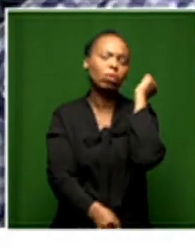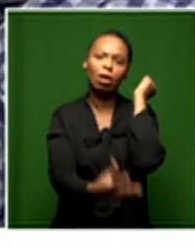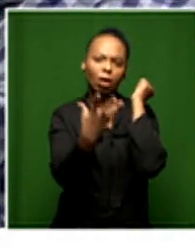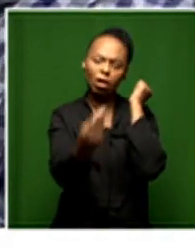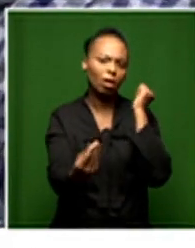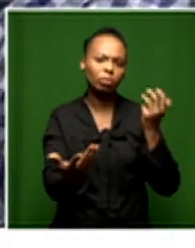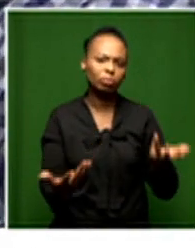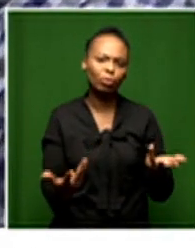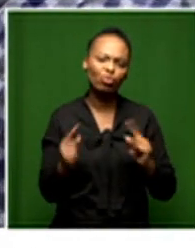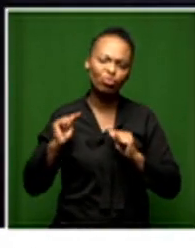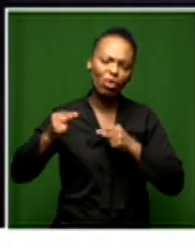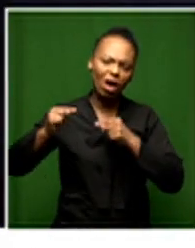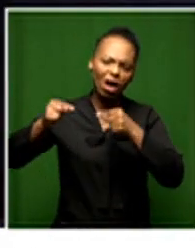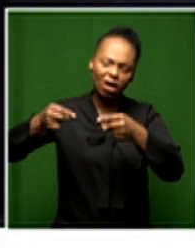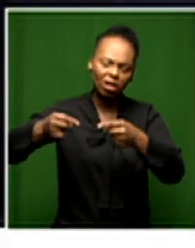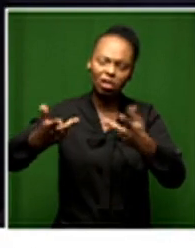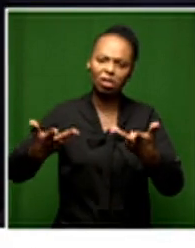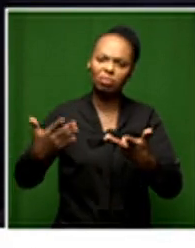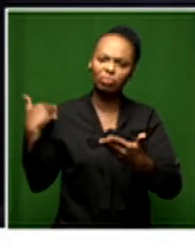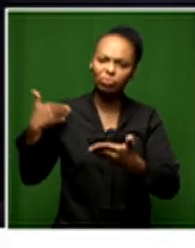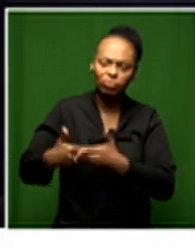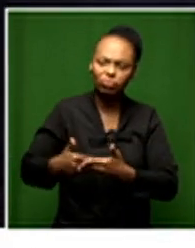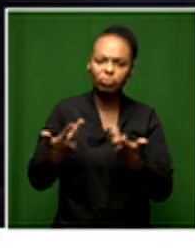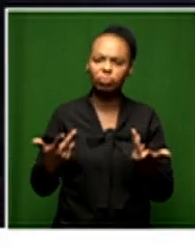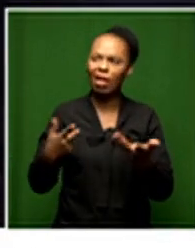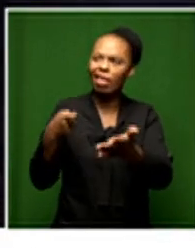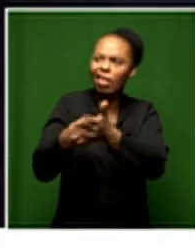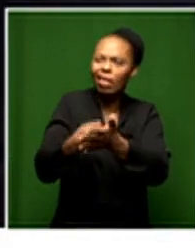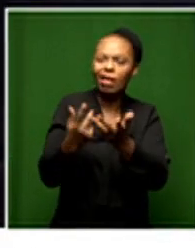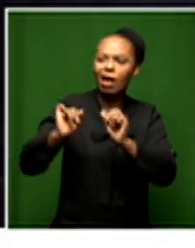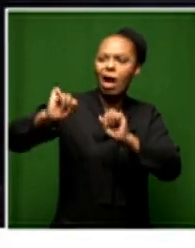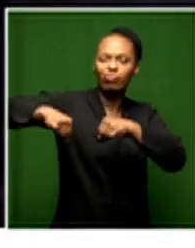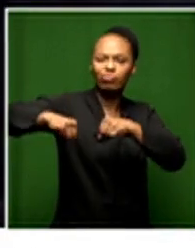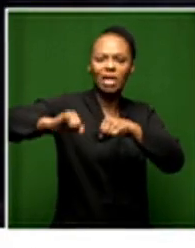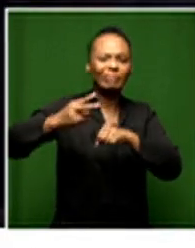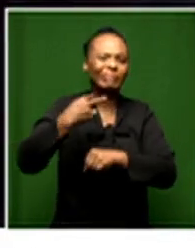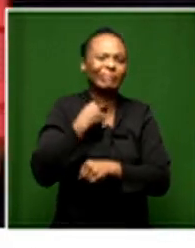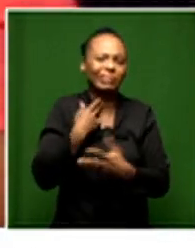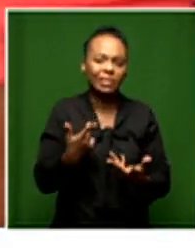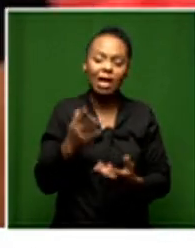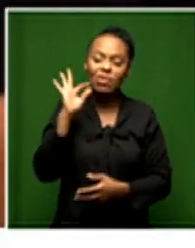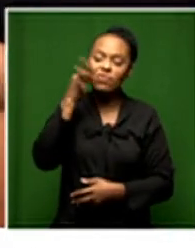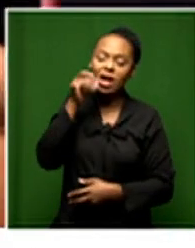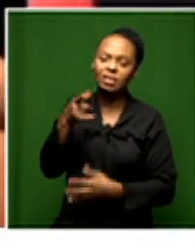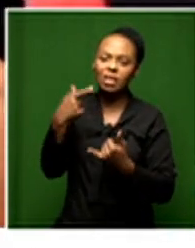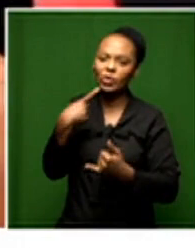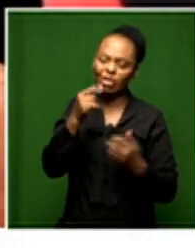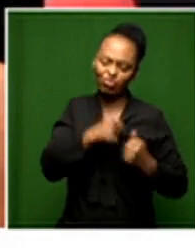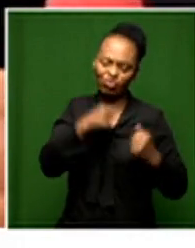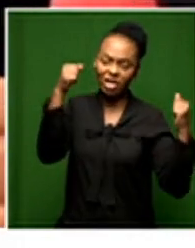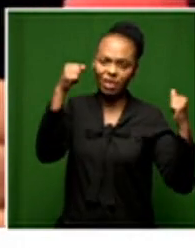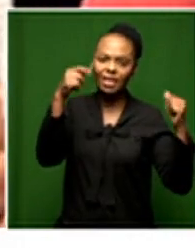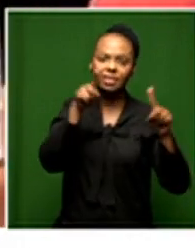really struggle to even get into any sort of bilateral agreement. Now, France is calling for transparency